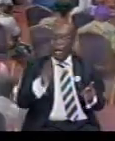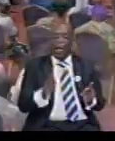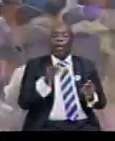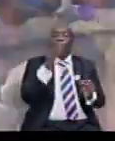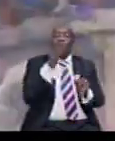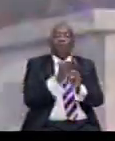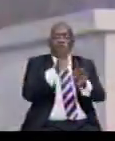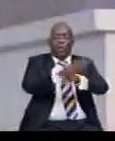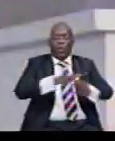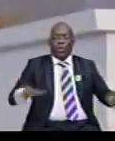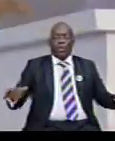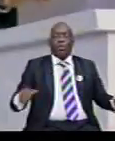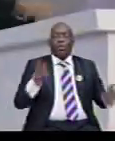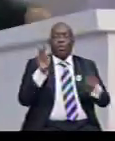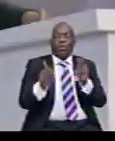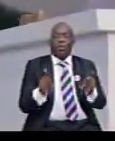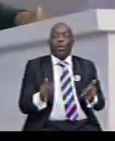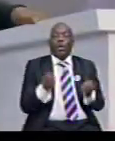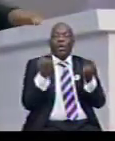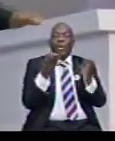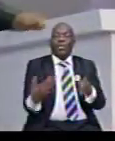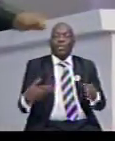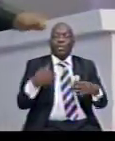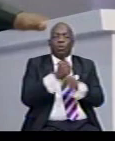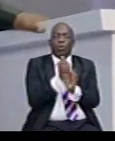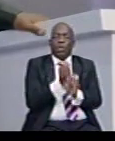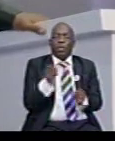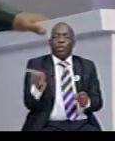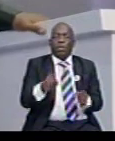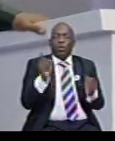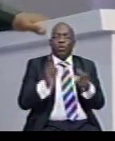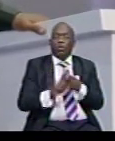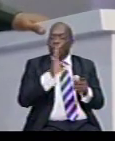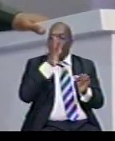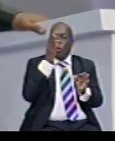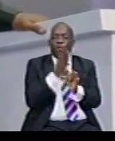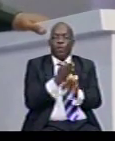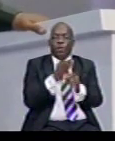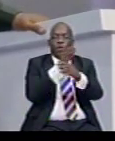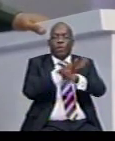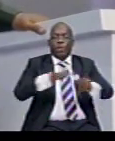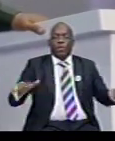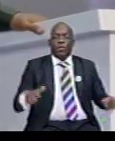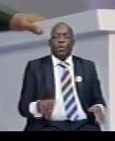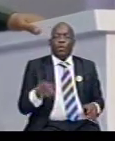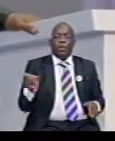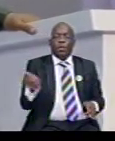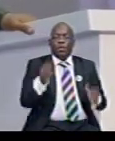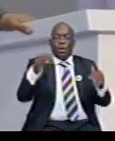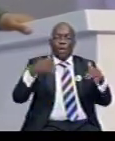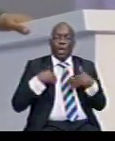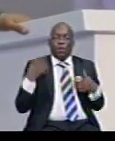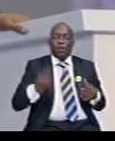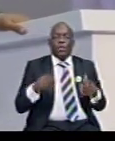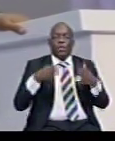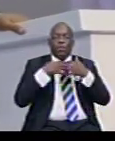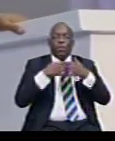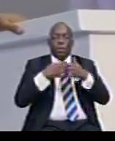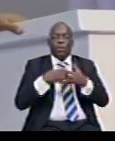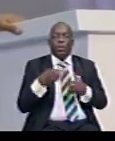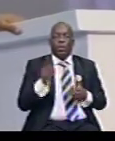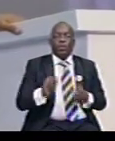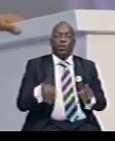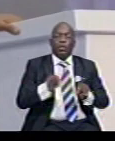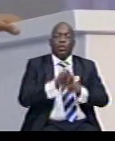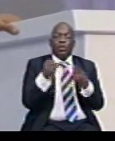to be faithless. They now have the machinery and the social